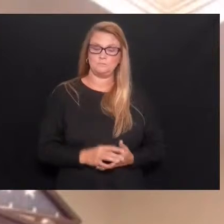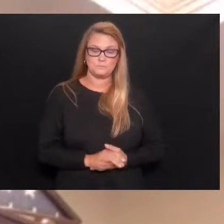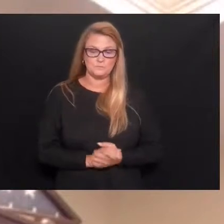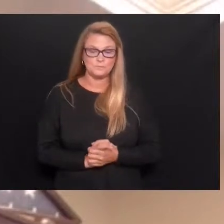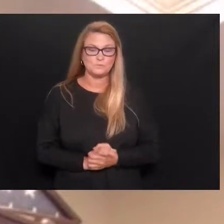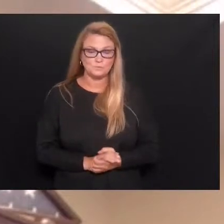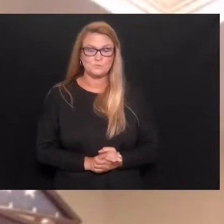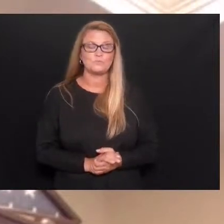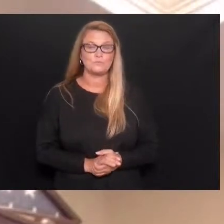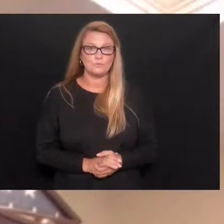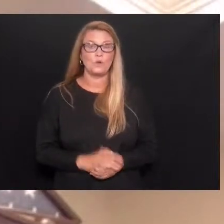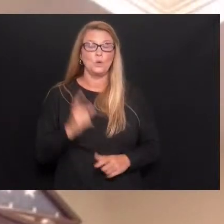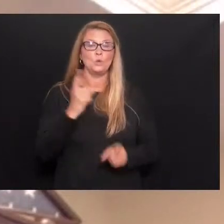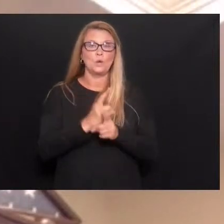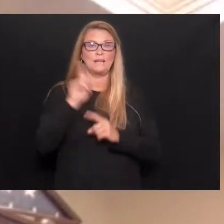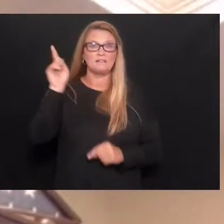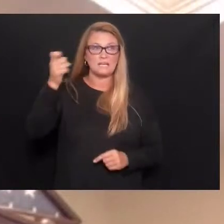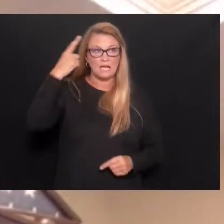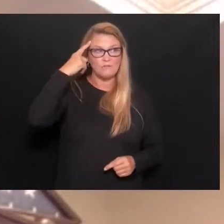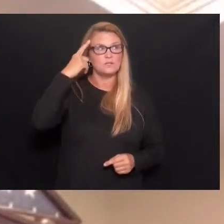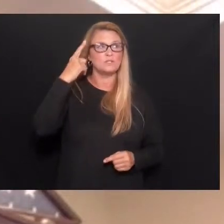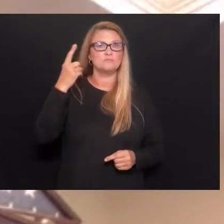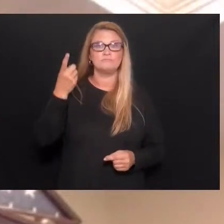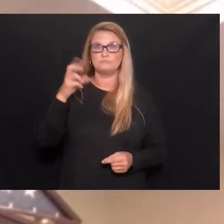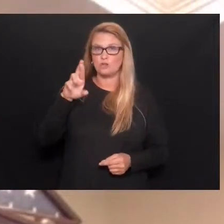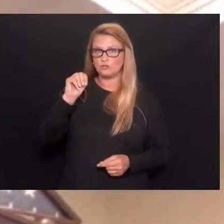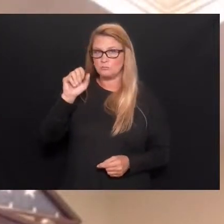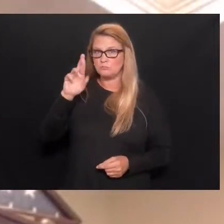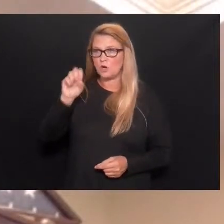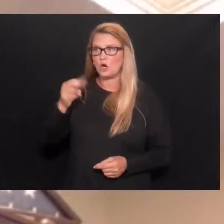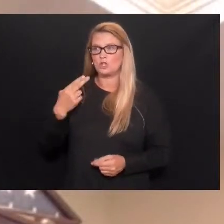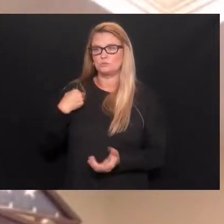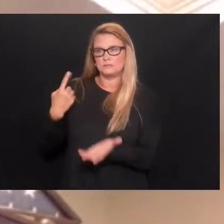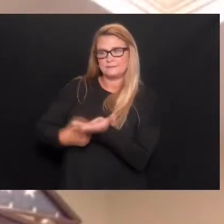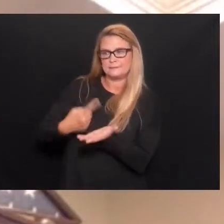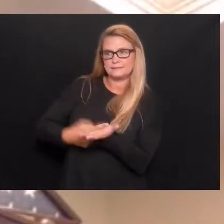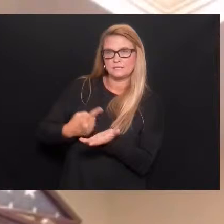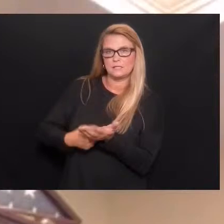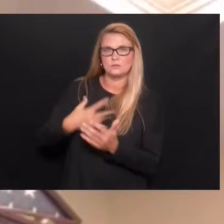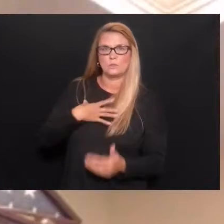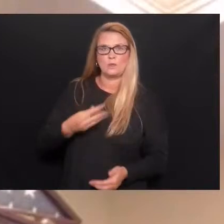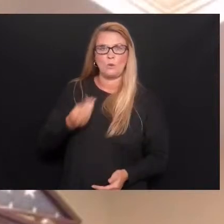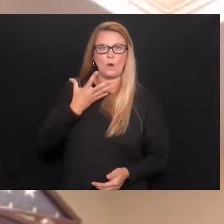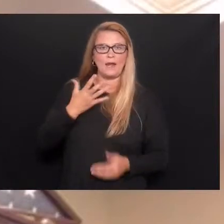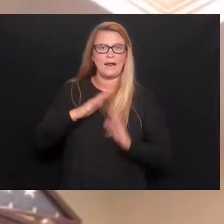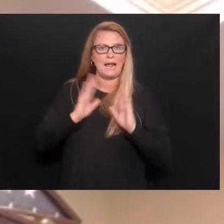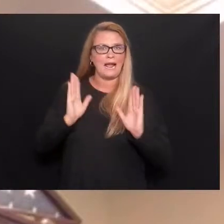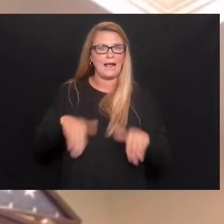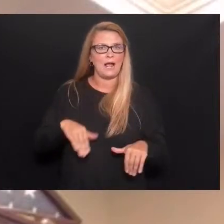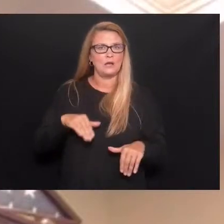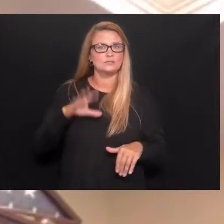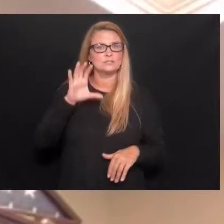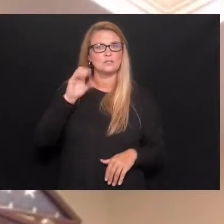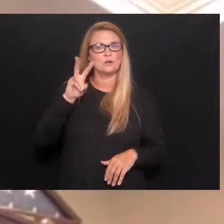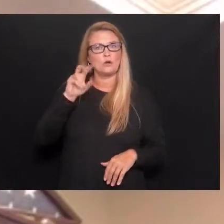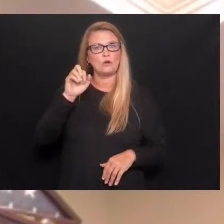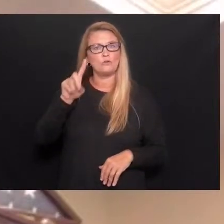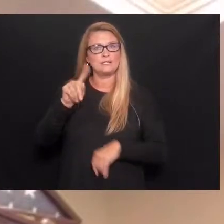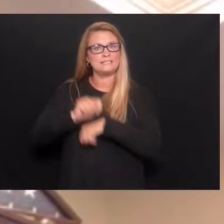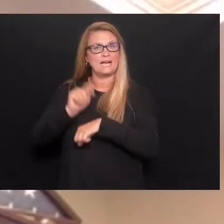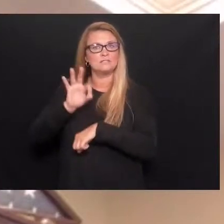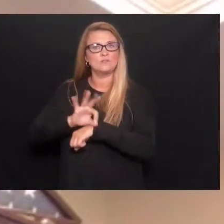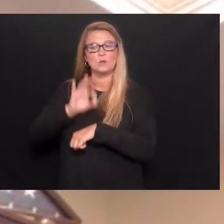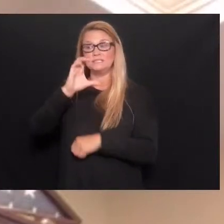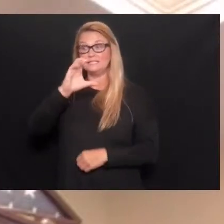governor's direction, Dr. Marsh and I have had discussions with the White House COVID task force, with the CDC,